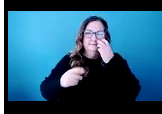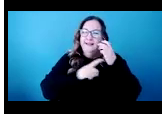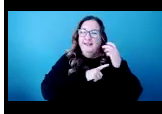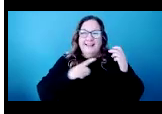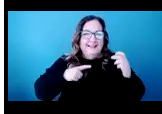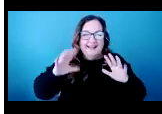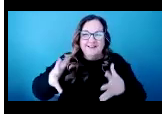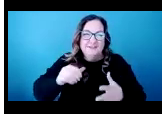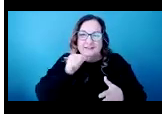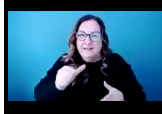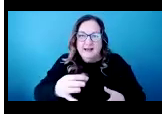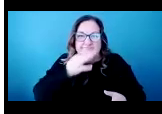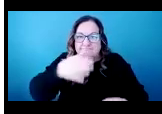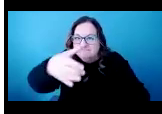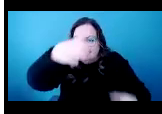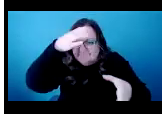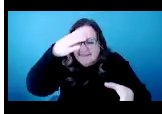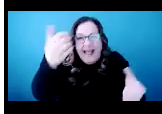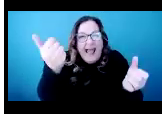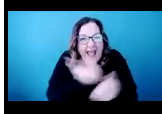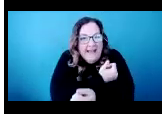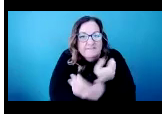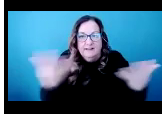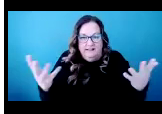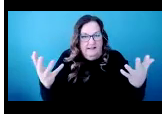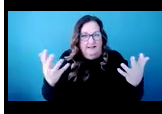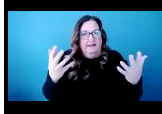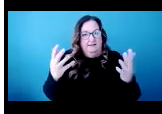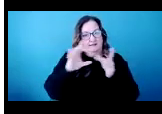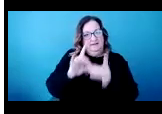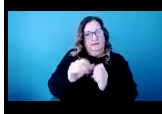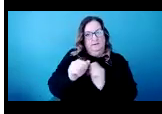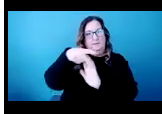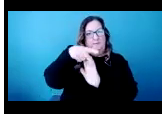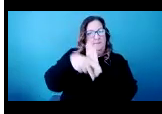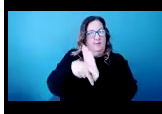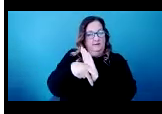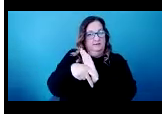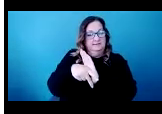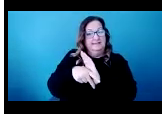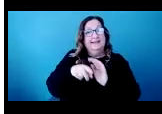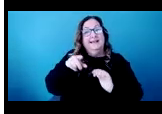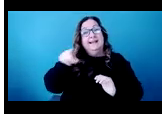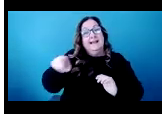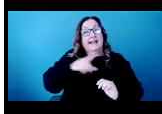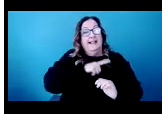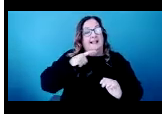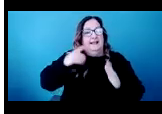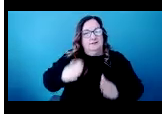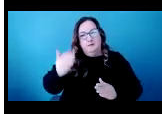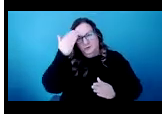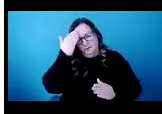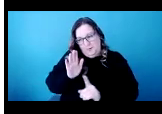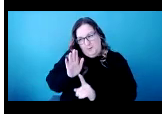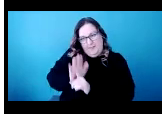not experts in all of the different areas of policy. They only know about things that they've learned about from their